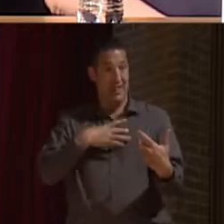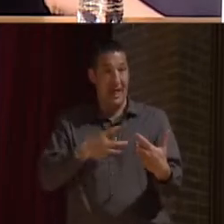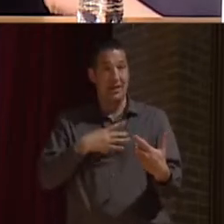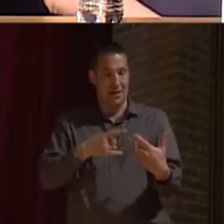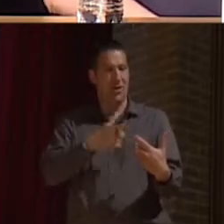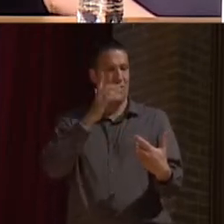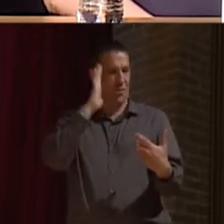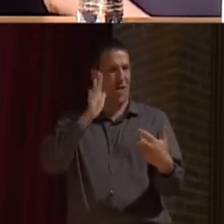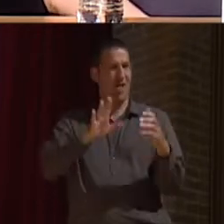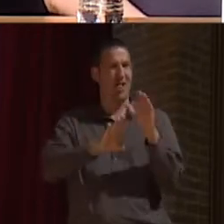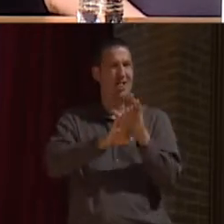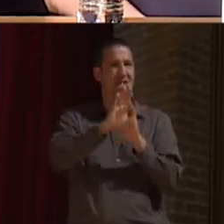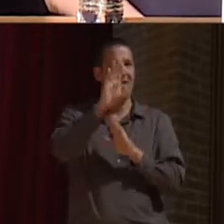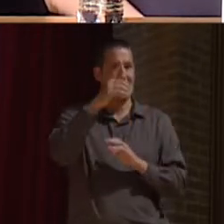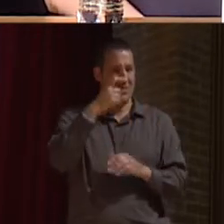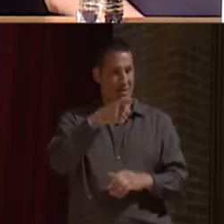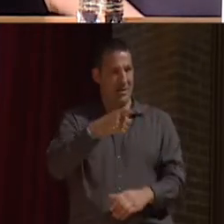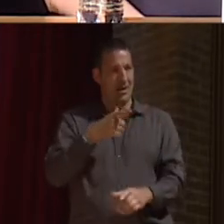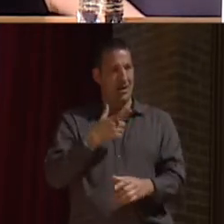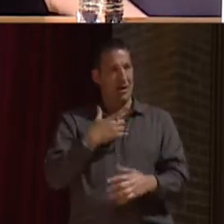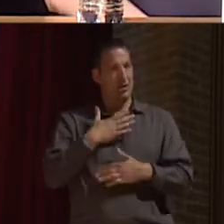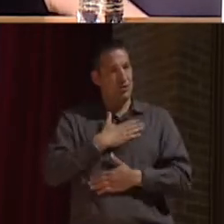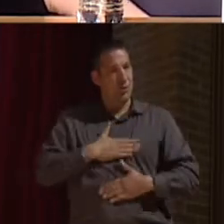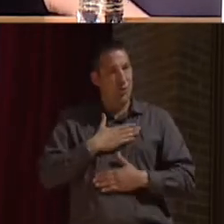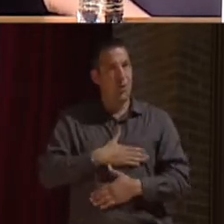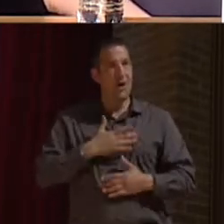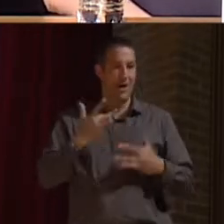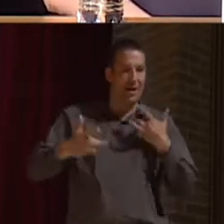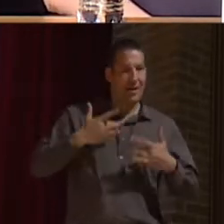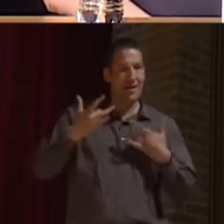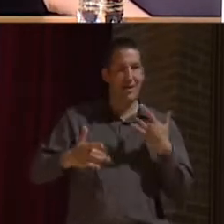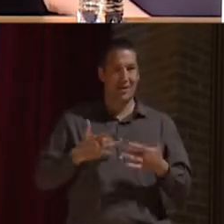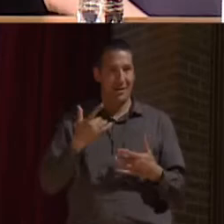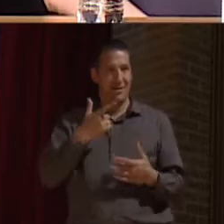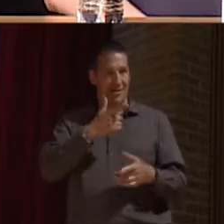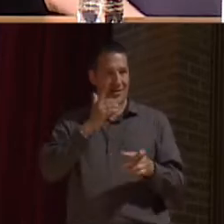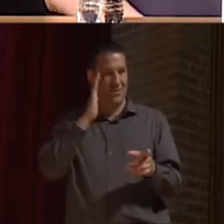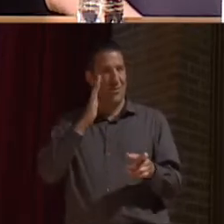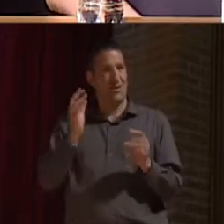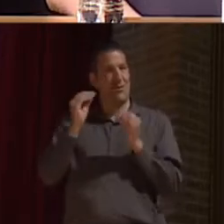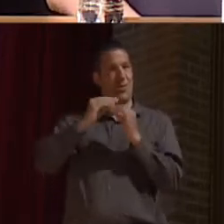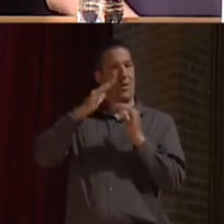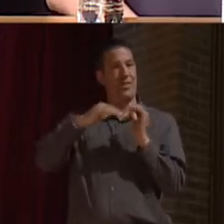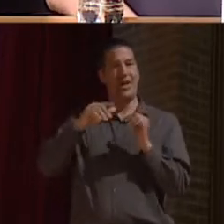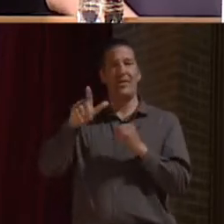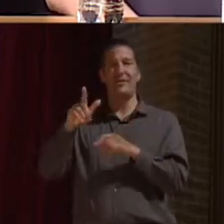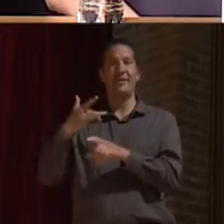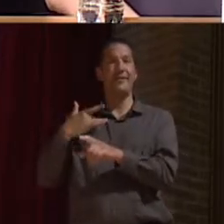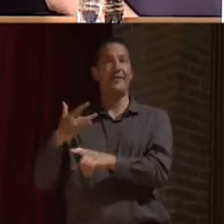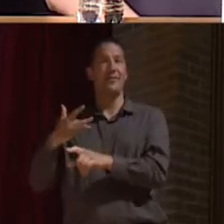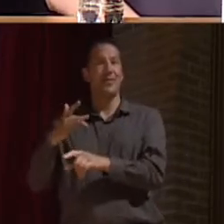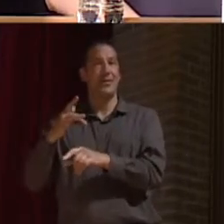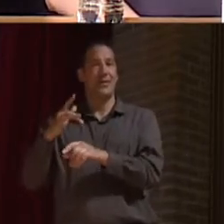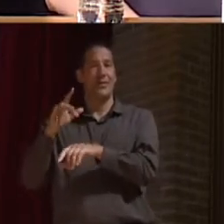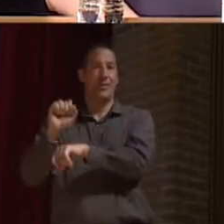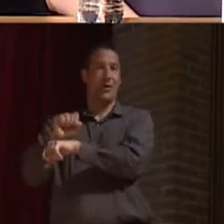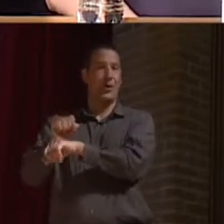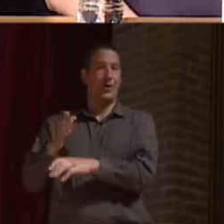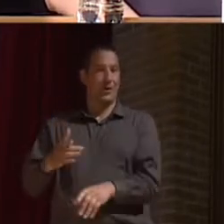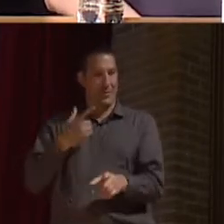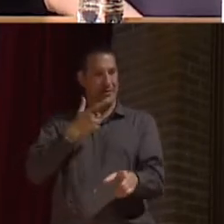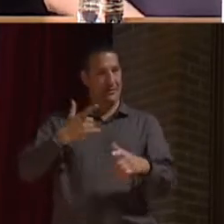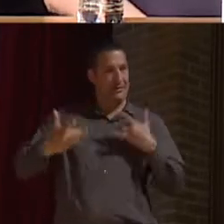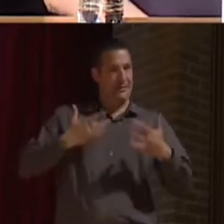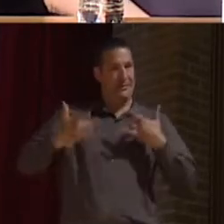excel. He would probably put more care into it than a normal employee would, than a typical employee would. because it really makes him excited to be